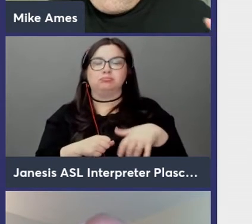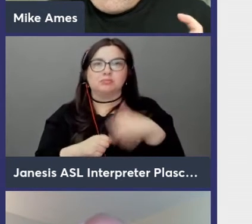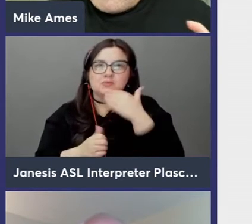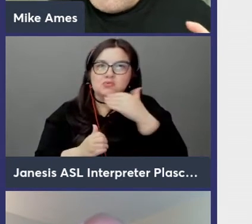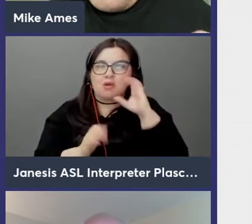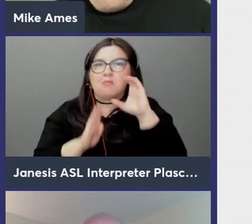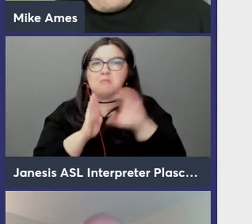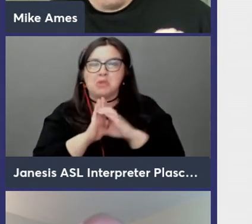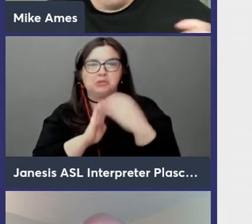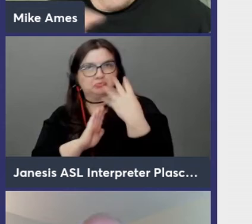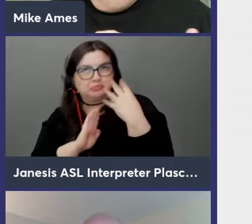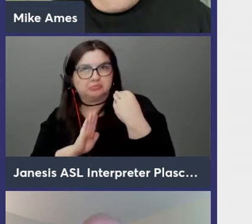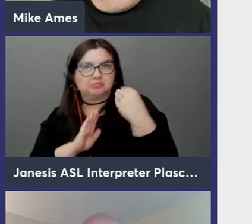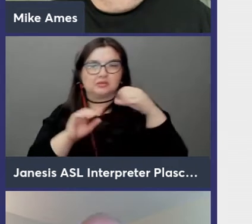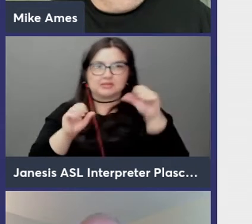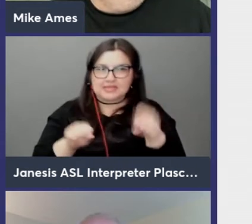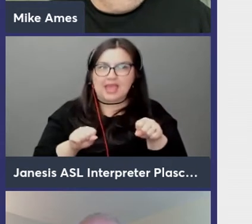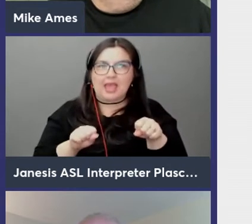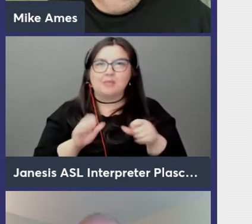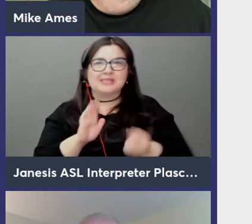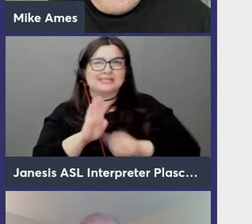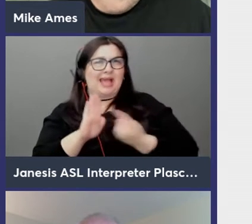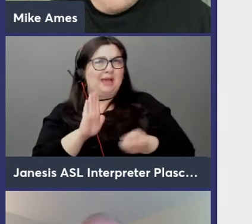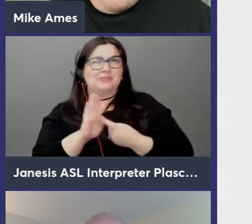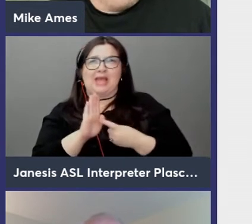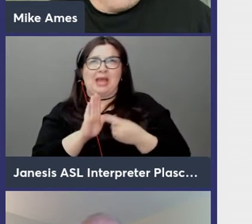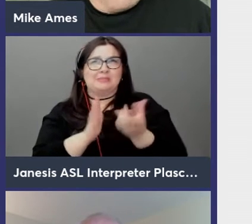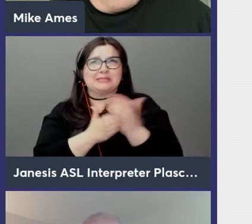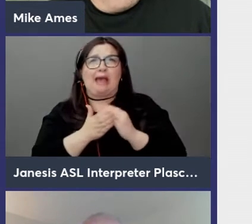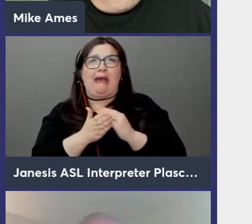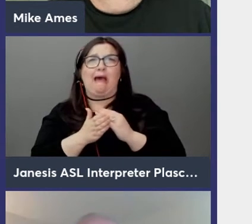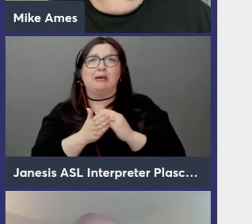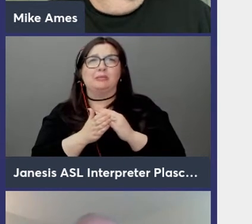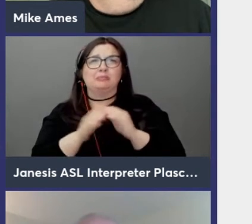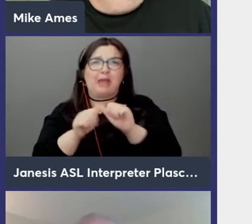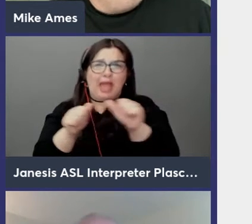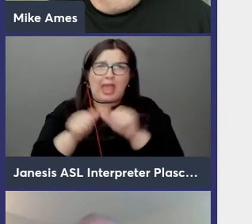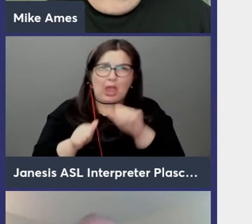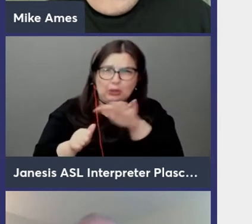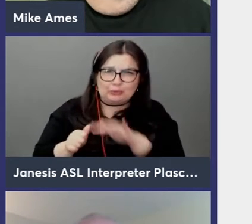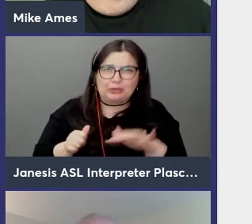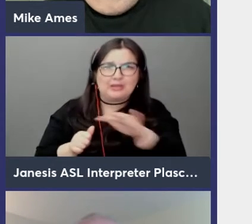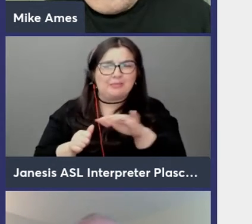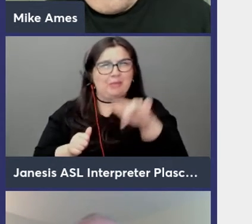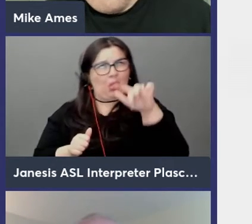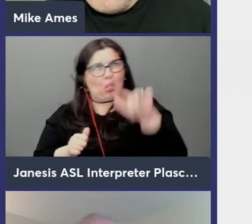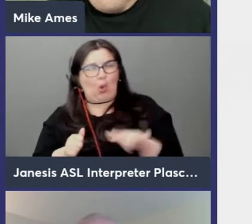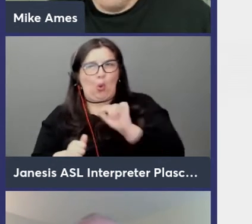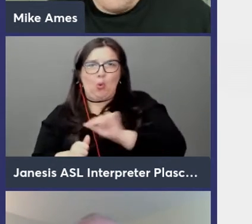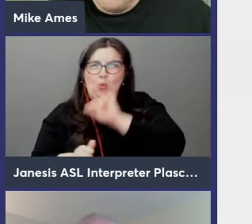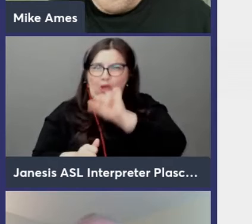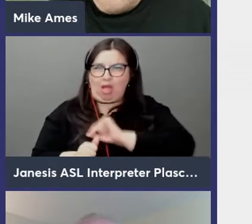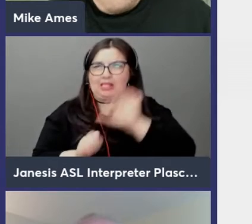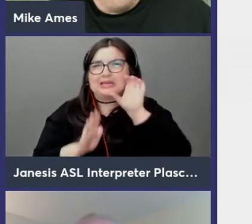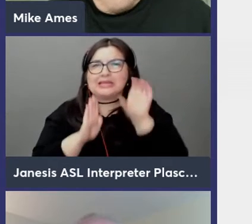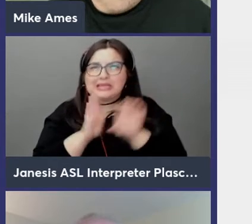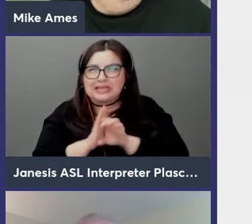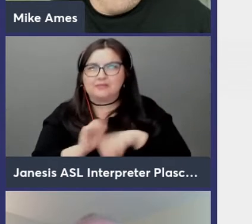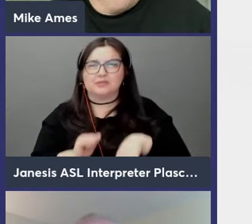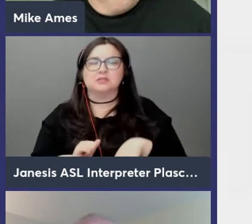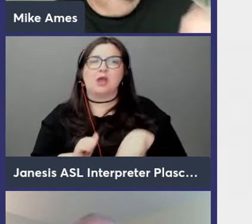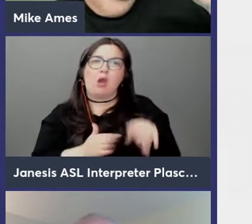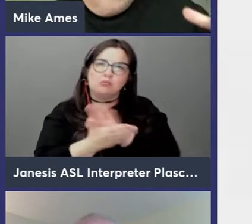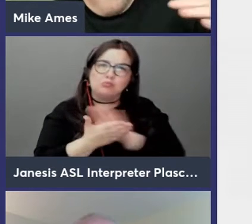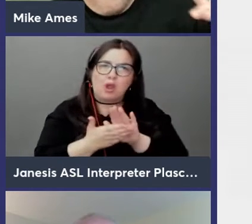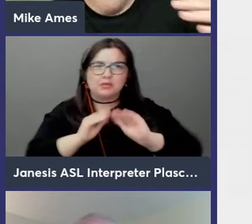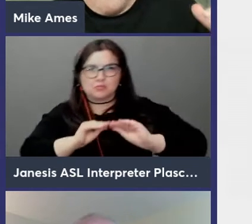pictures. But sometimes in certain areas, we might end up having low quality images. So things like sharpness and